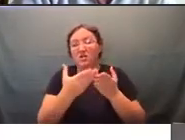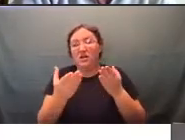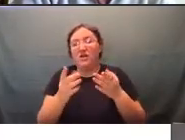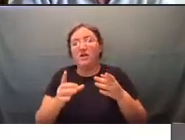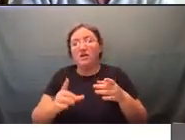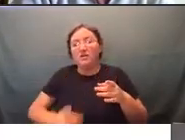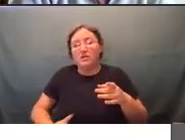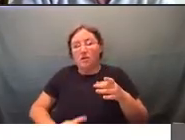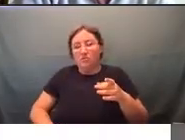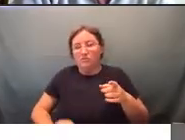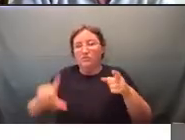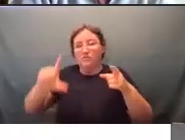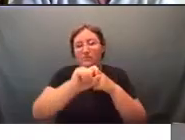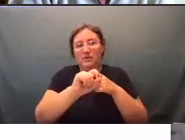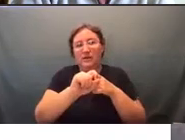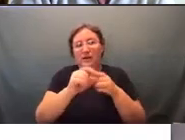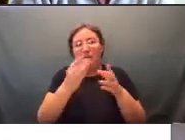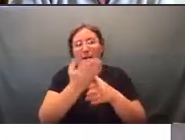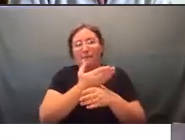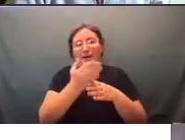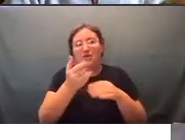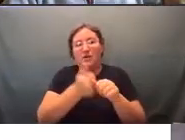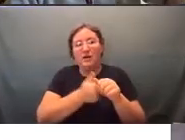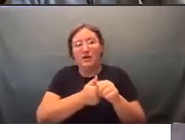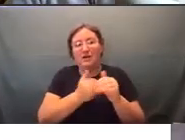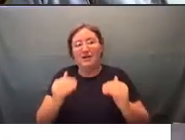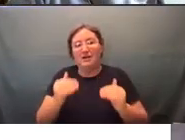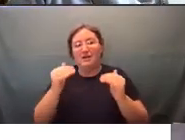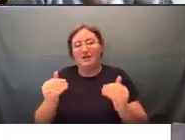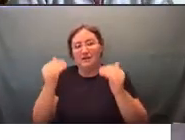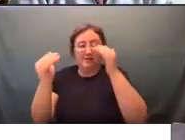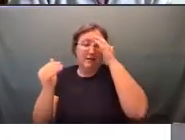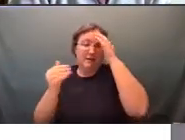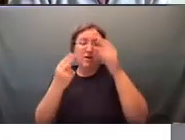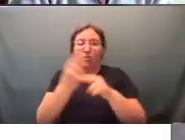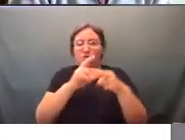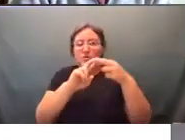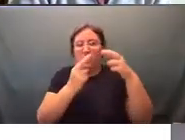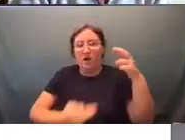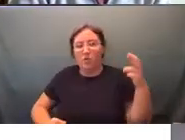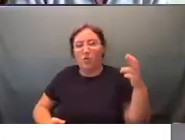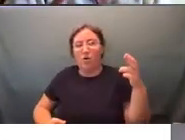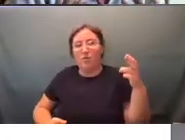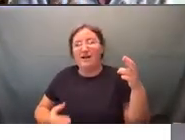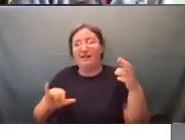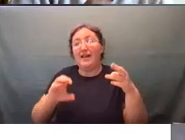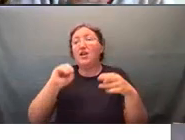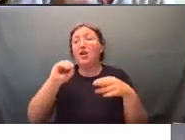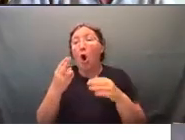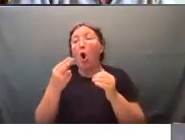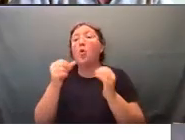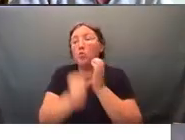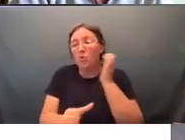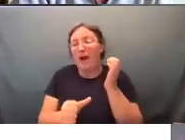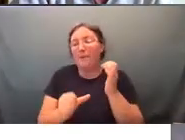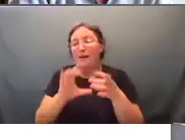clipping in between as they go up, using that rope as like an oh crap anchor. If they were to slip,